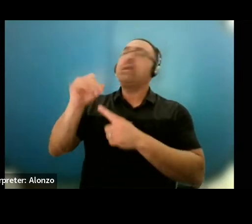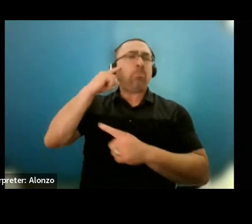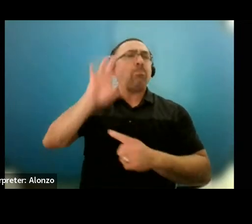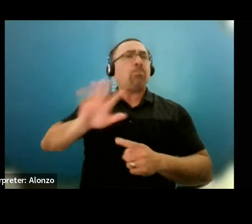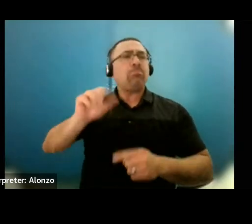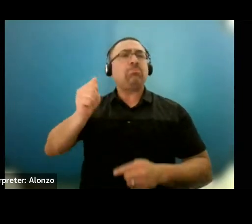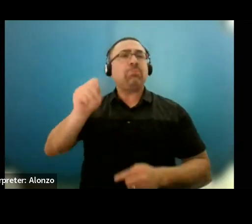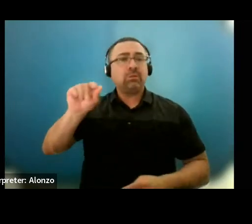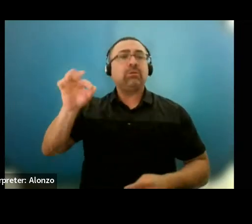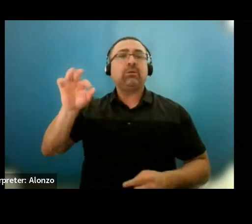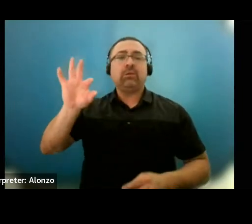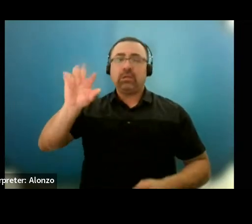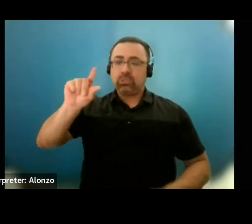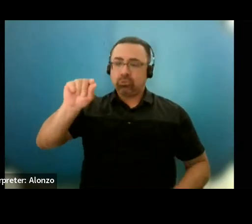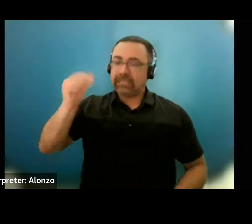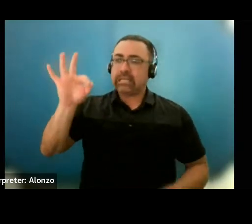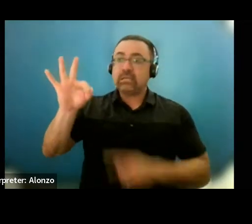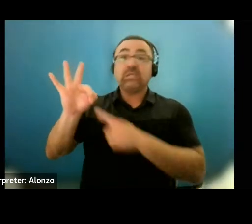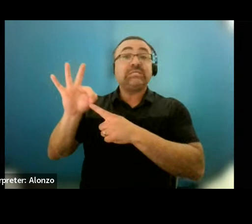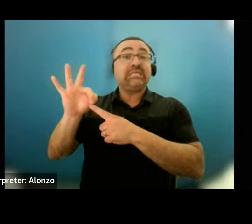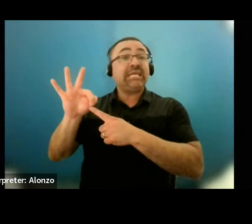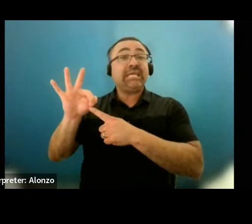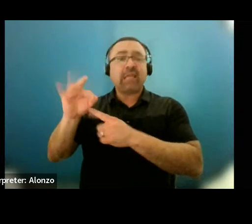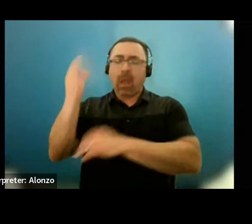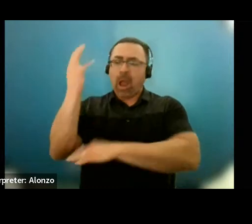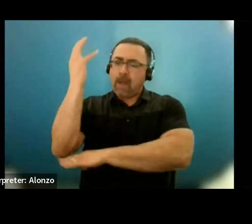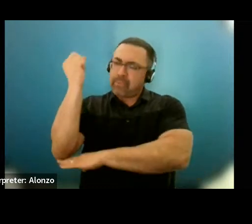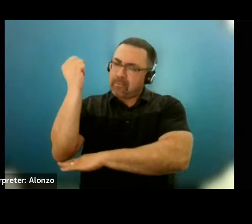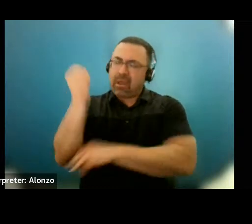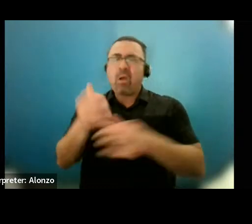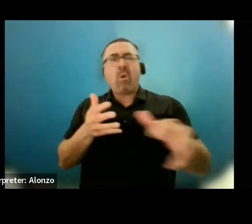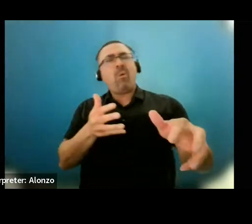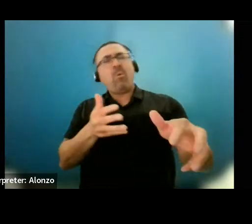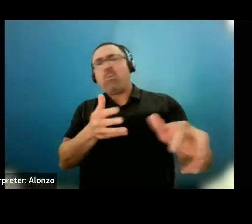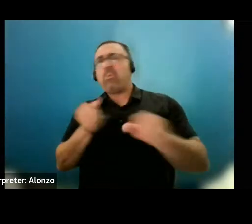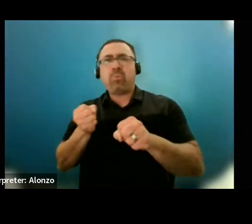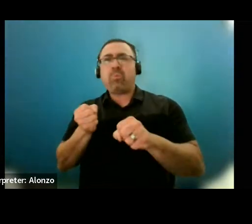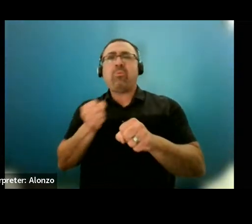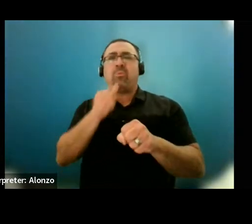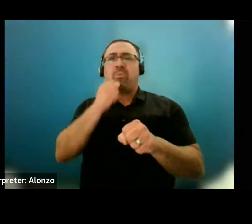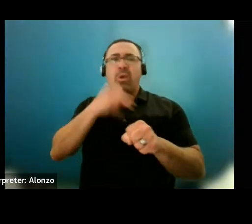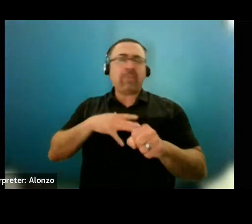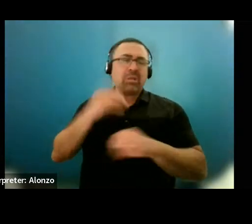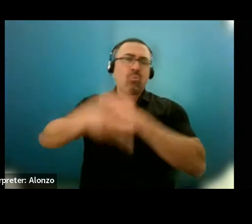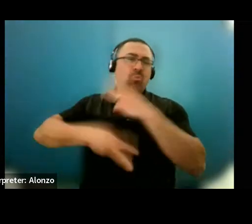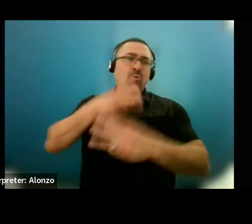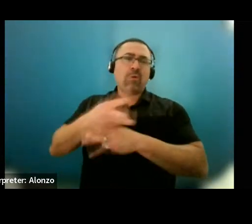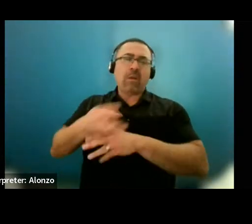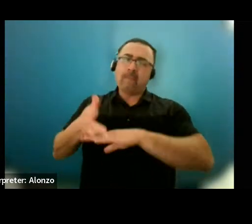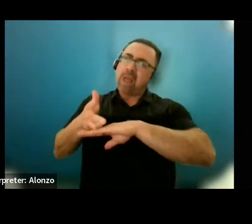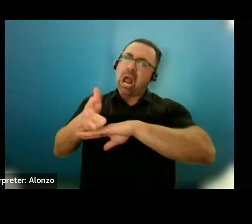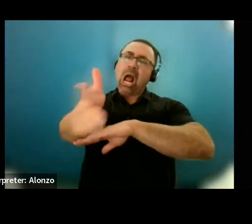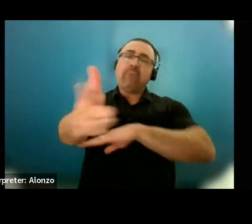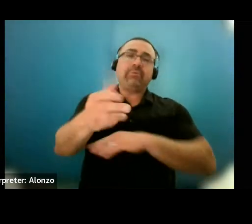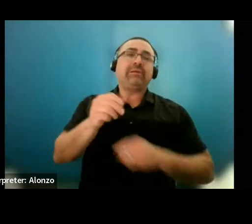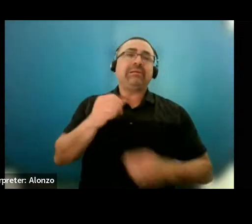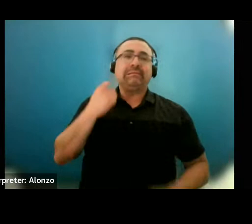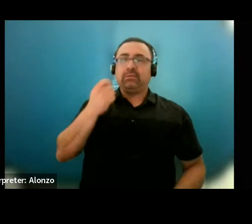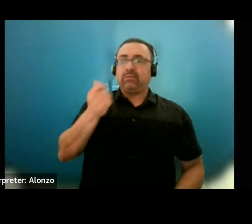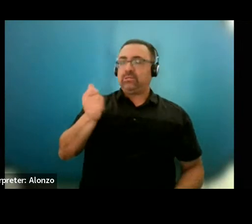she held the women's land speed record. She was the fastest woman in the world. It was only broken in